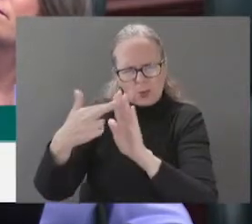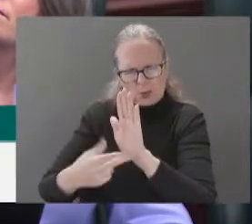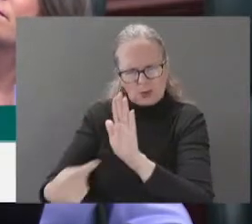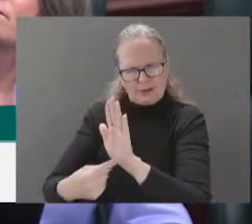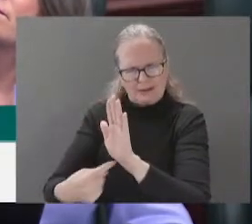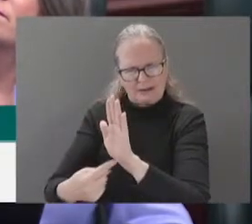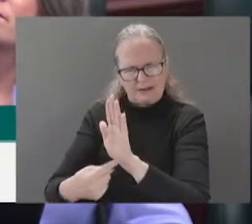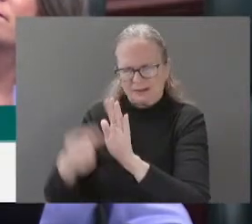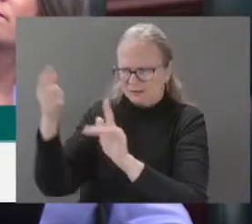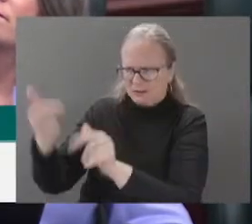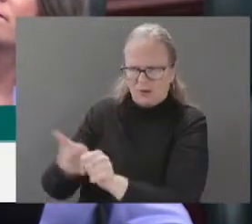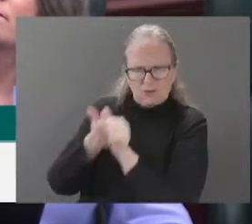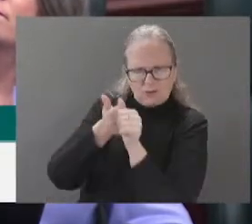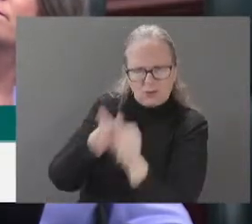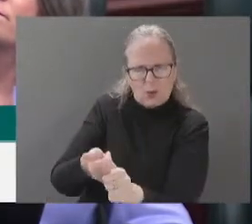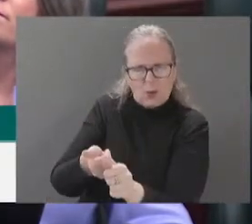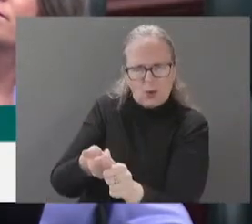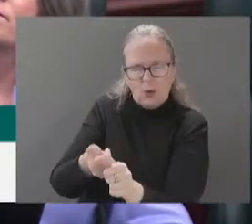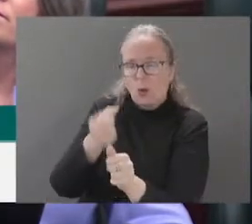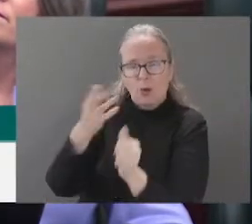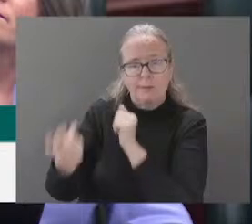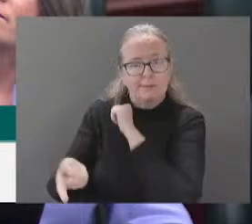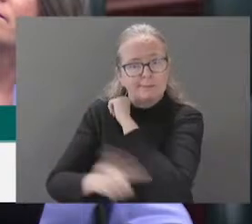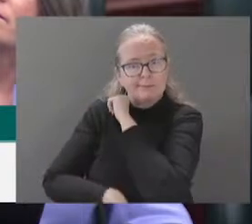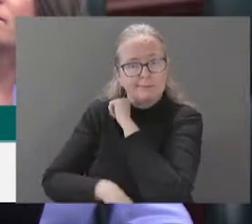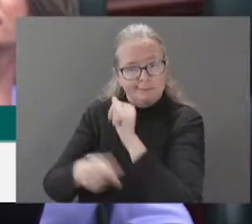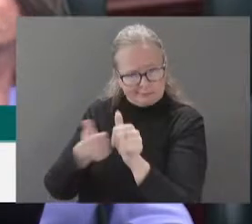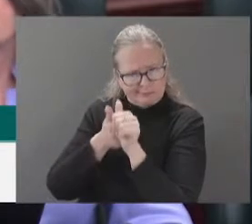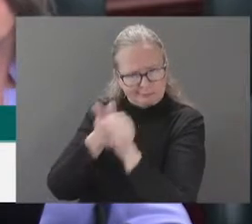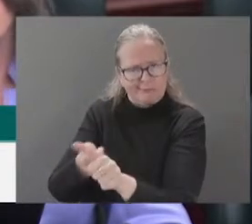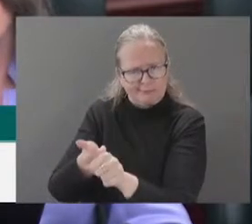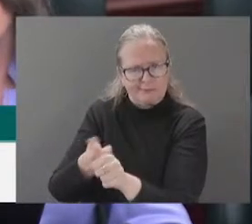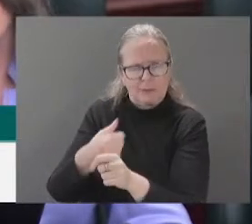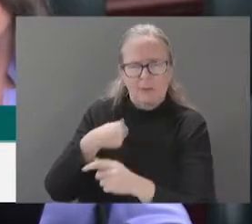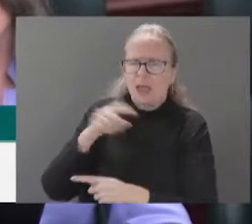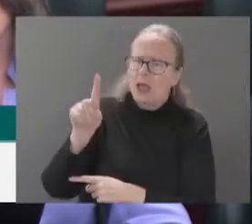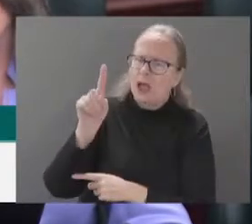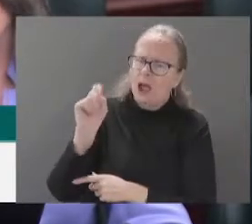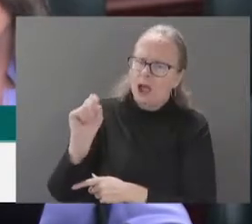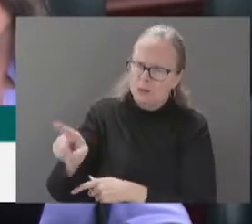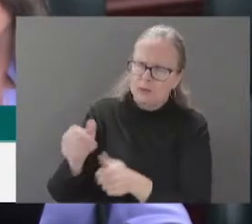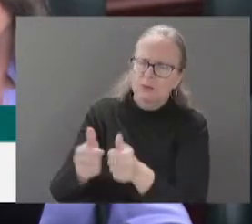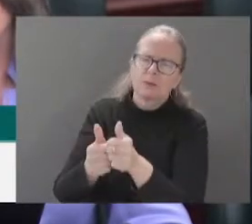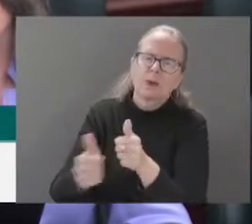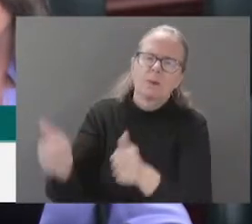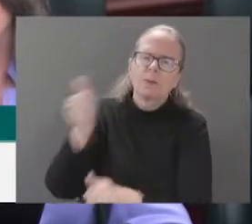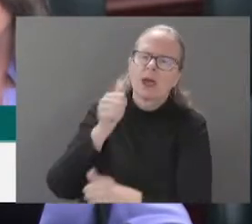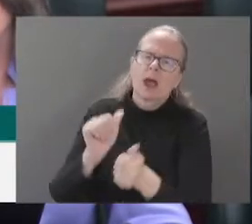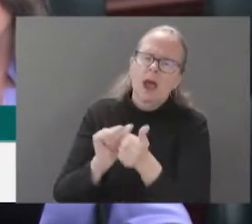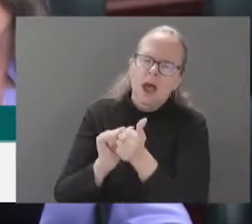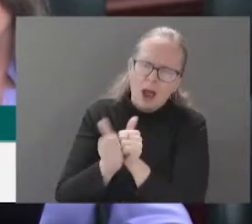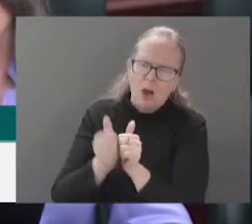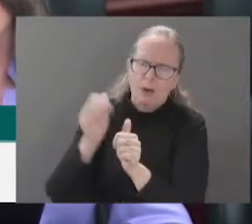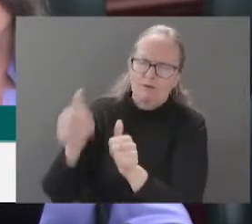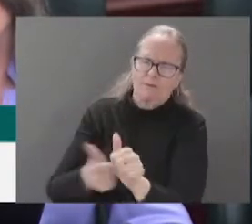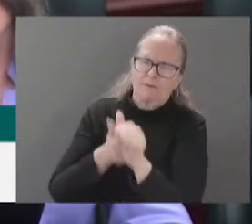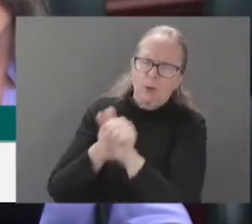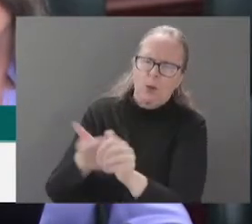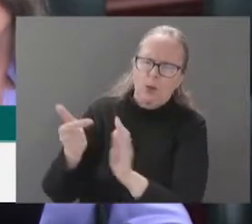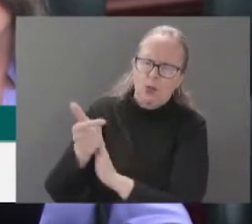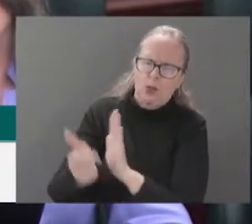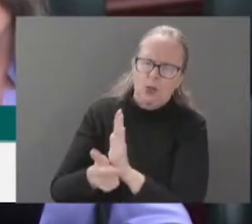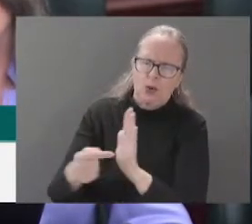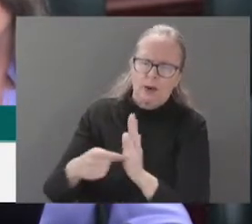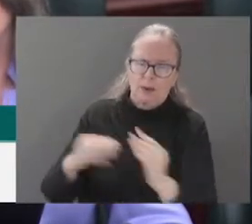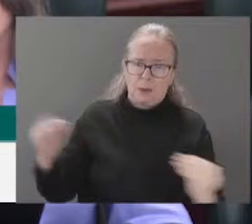no one is above the law to the premier what steps will you take to uphold the rule of law or so that David Parker and TBA